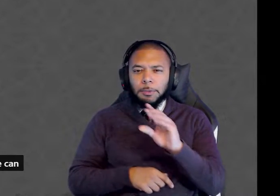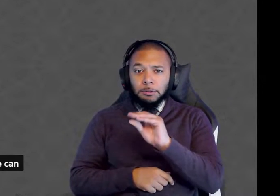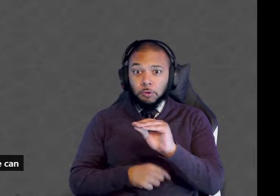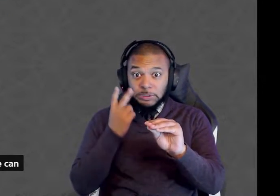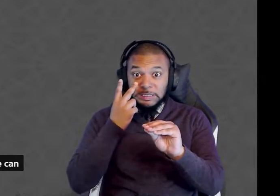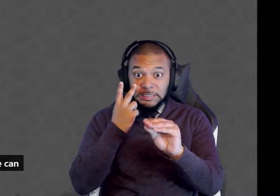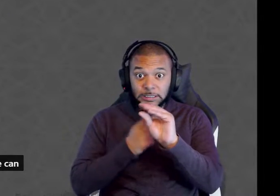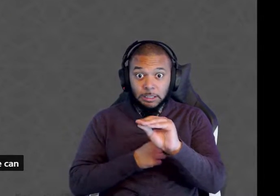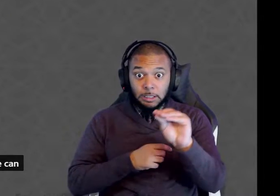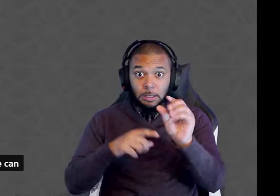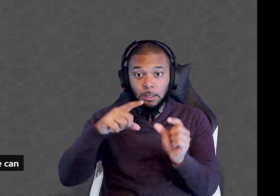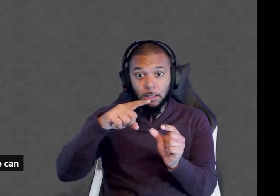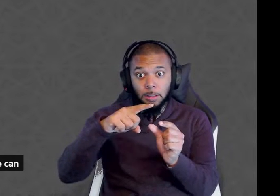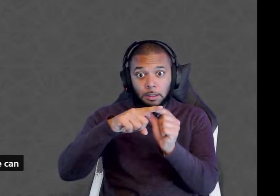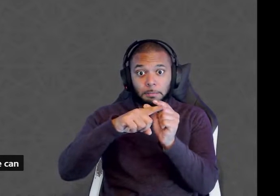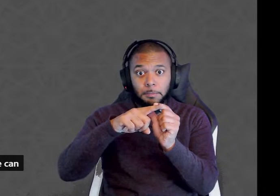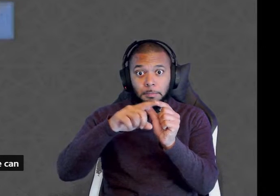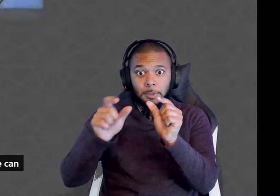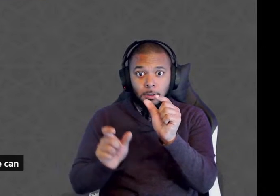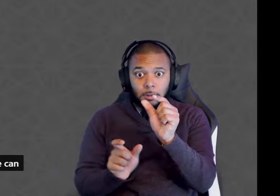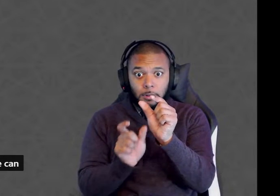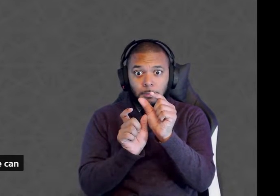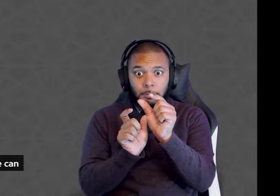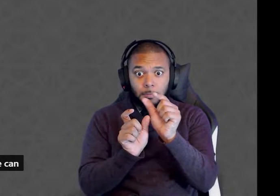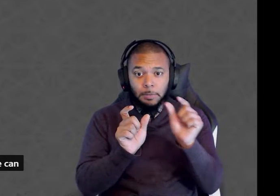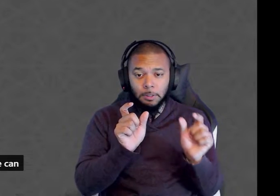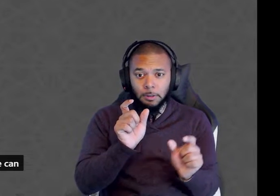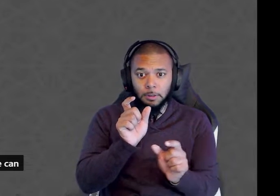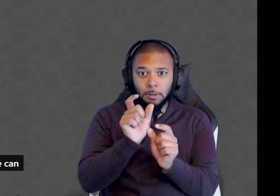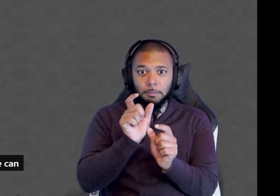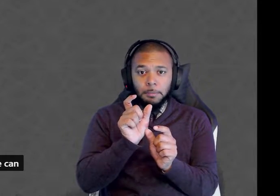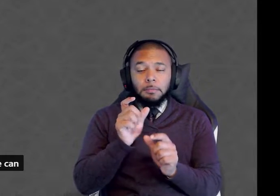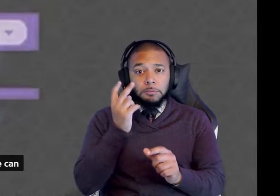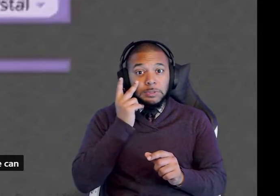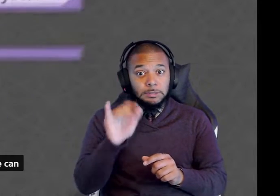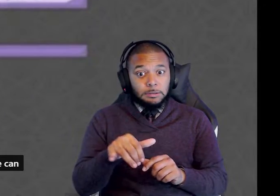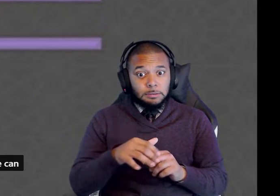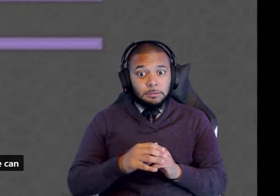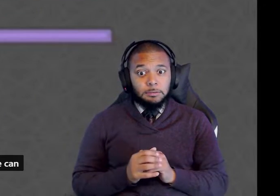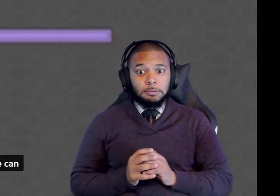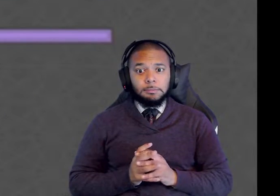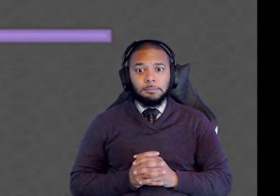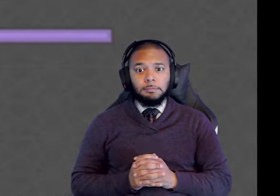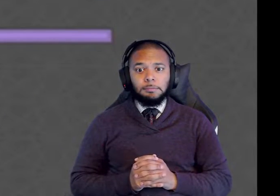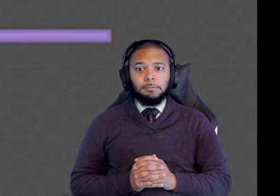in. And we can put in as many as we want.